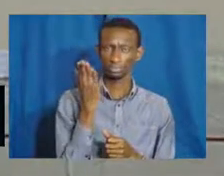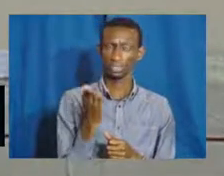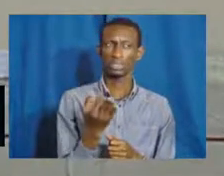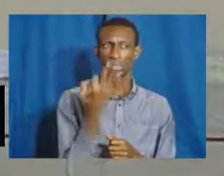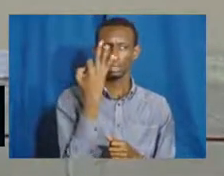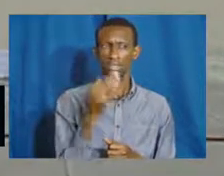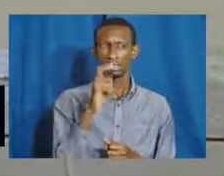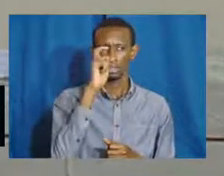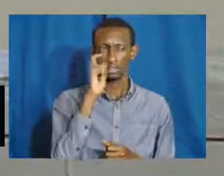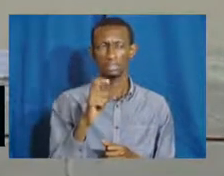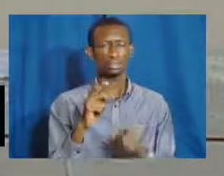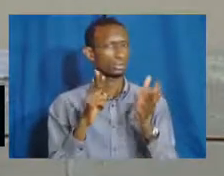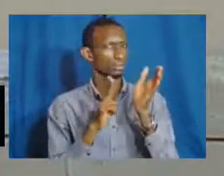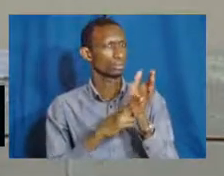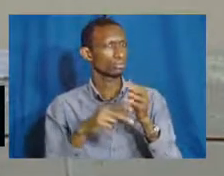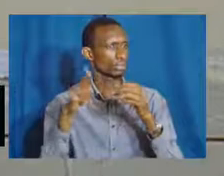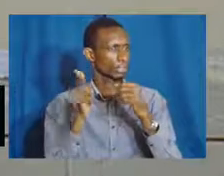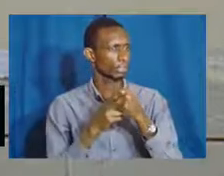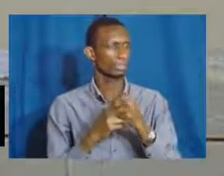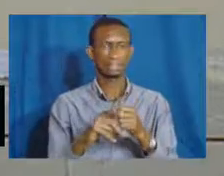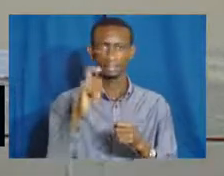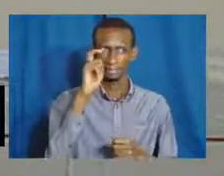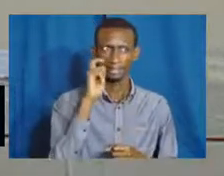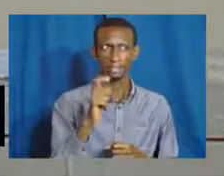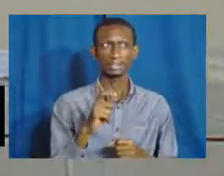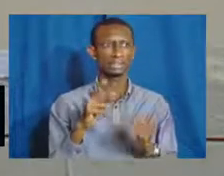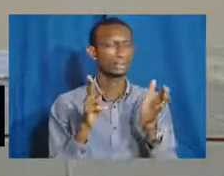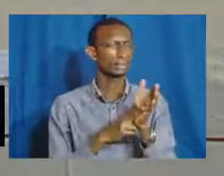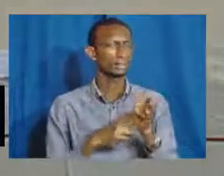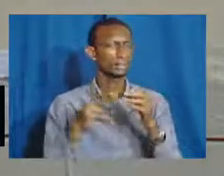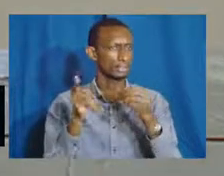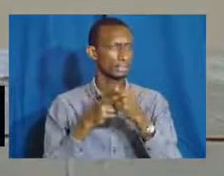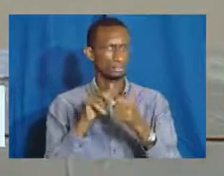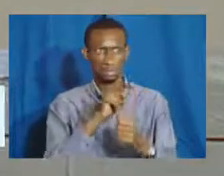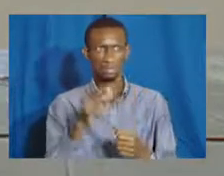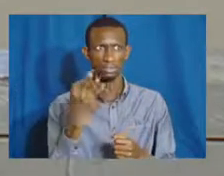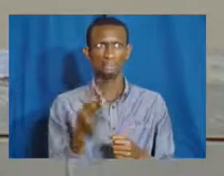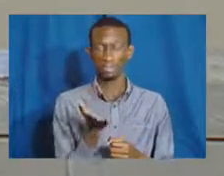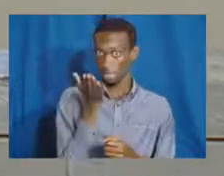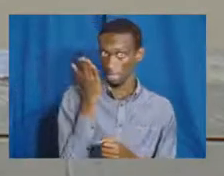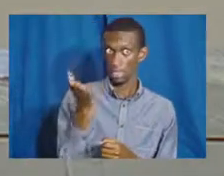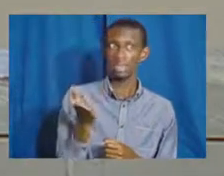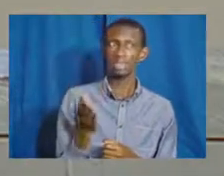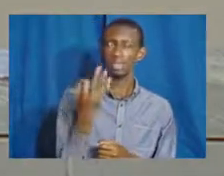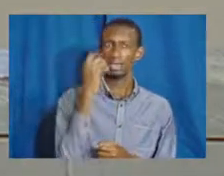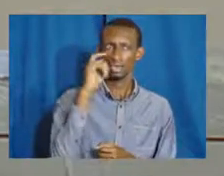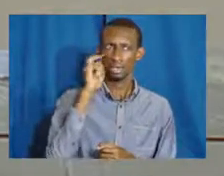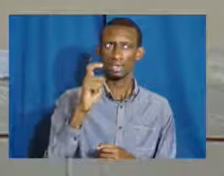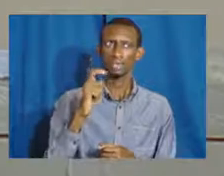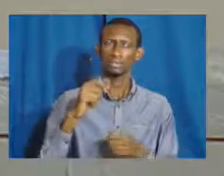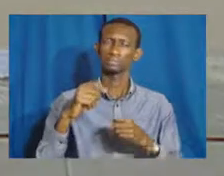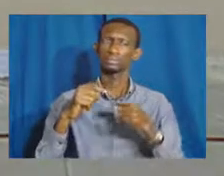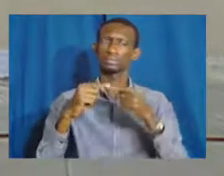3x equals 7, and the x is equal to 7 divided by 3. And here x is different from